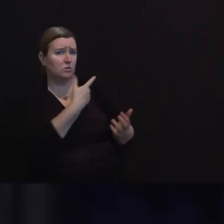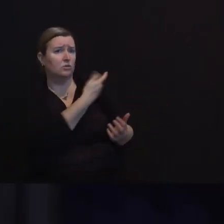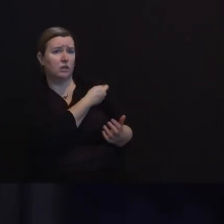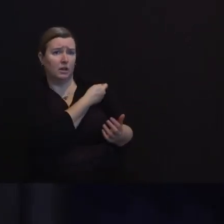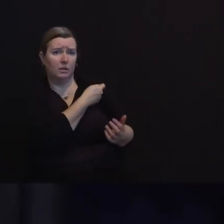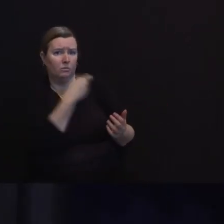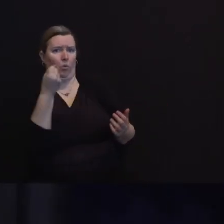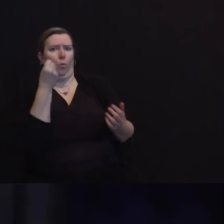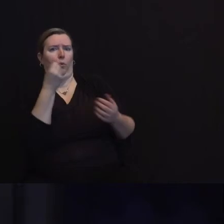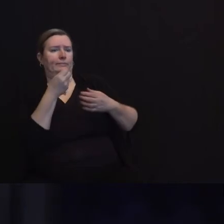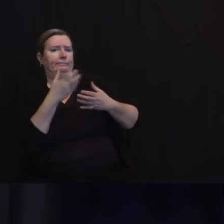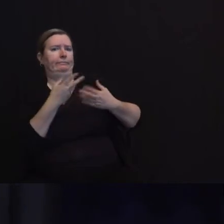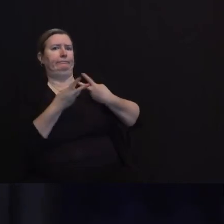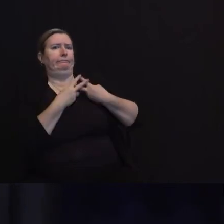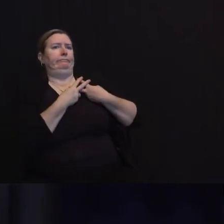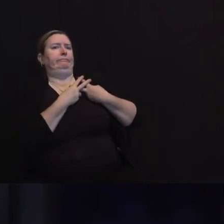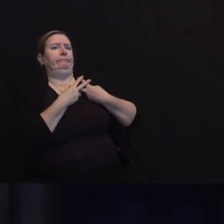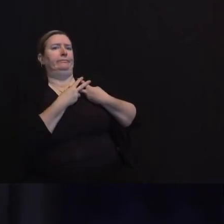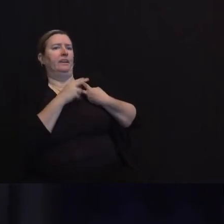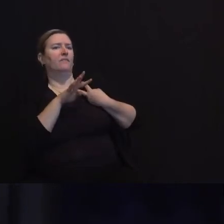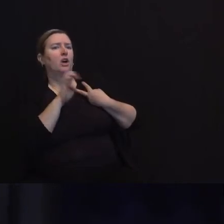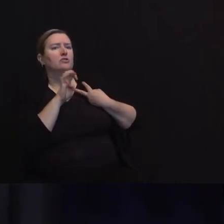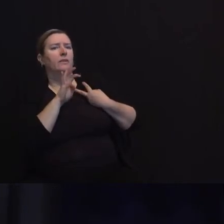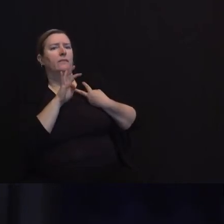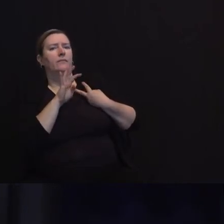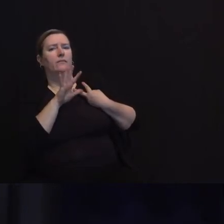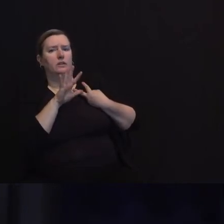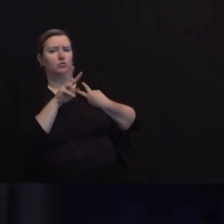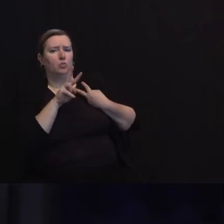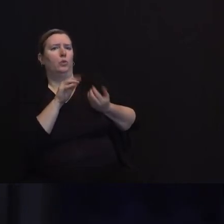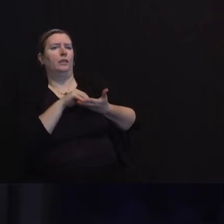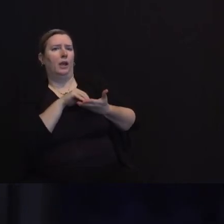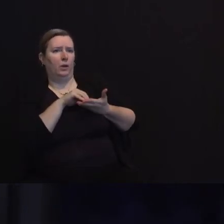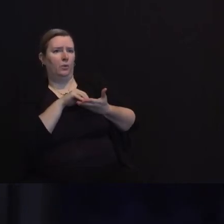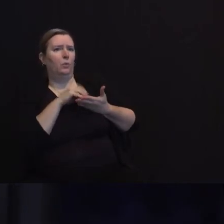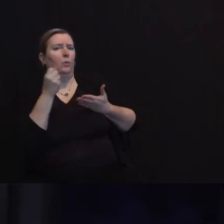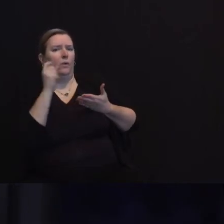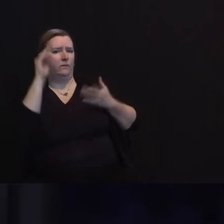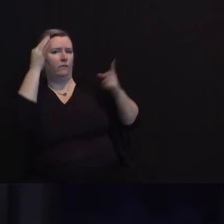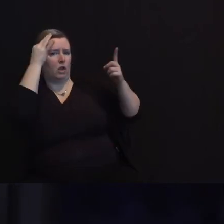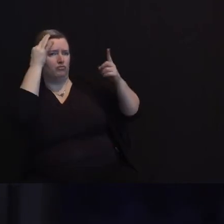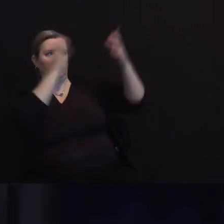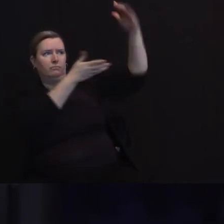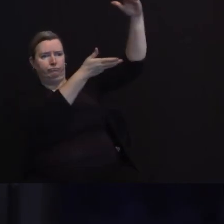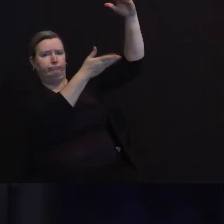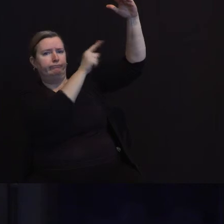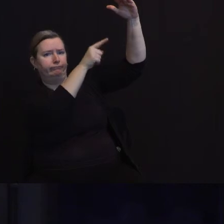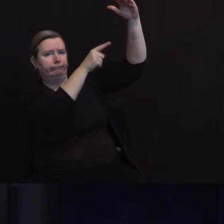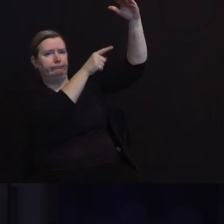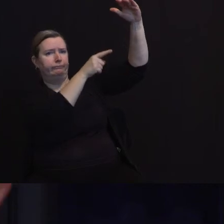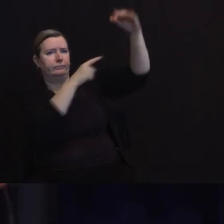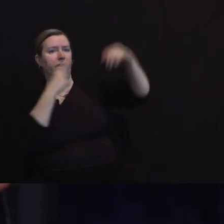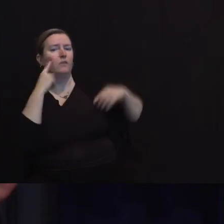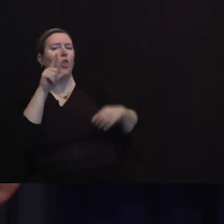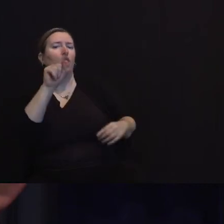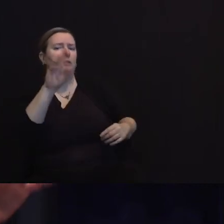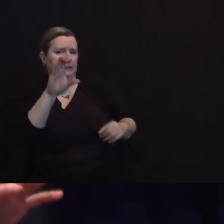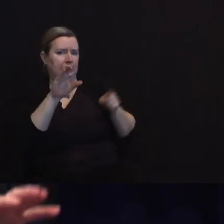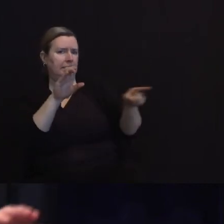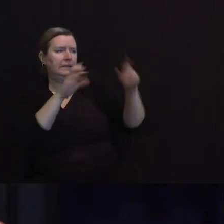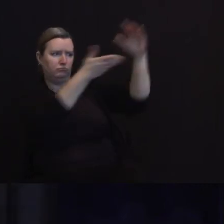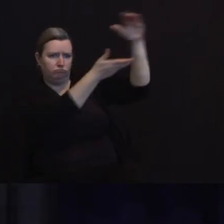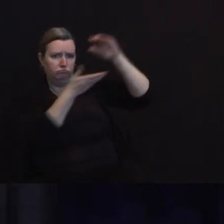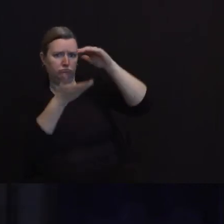452,000 doses have been put aside at the federal level for a long-term care. So the 130,000 will go to the